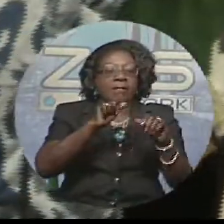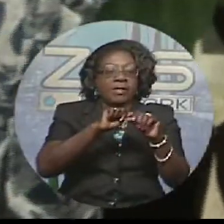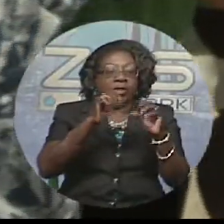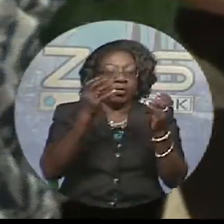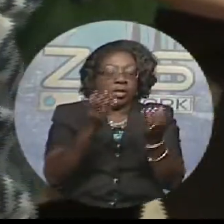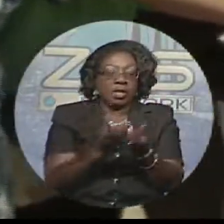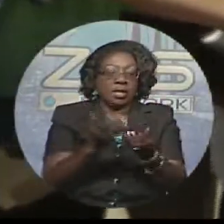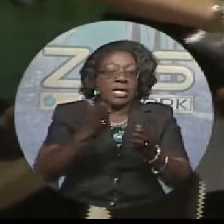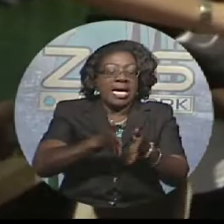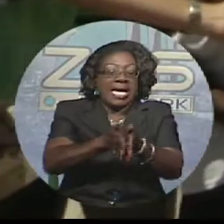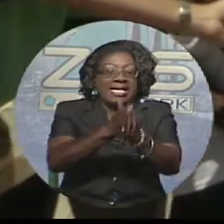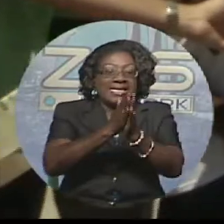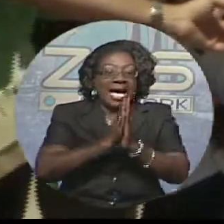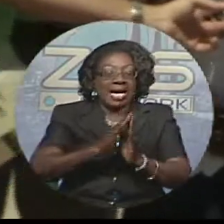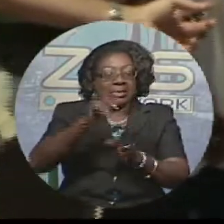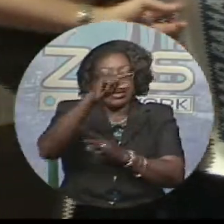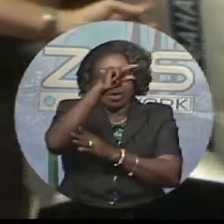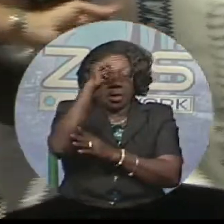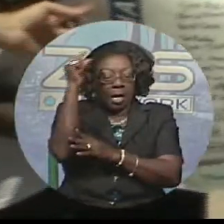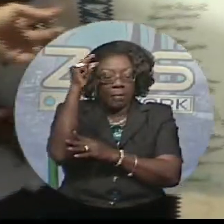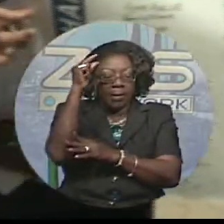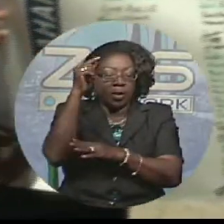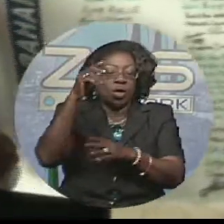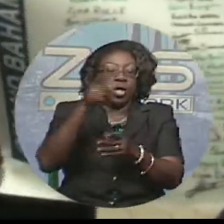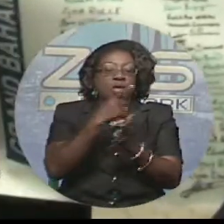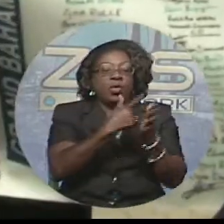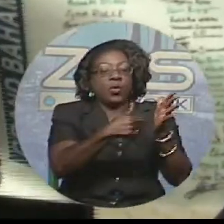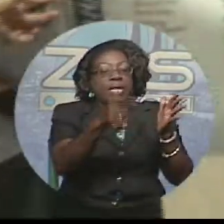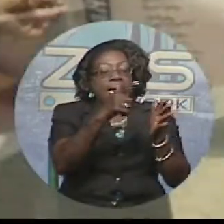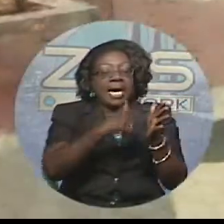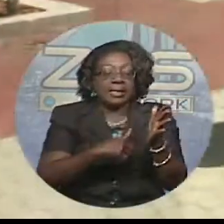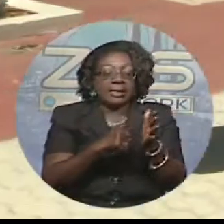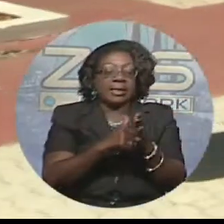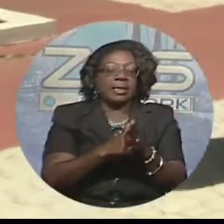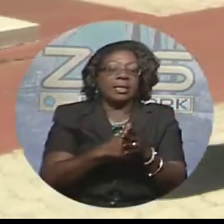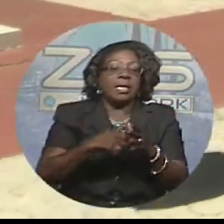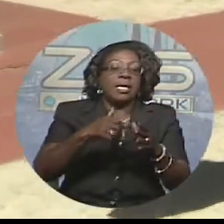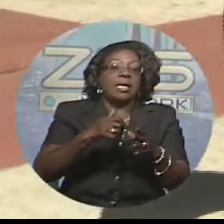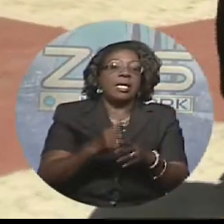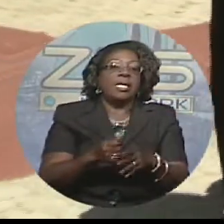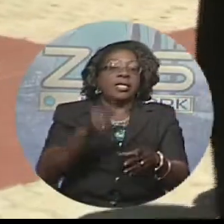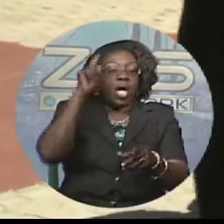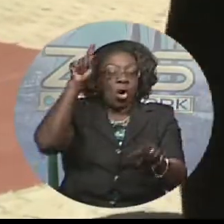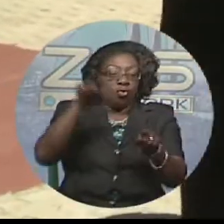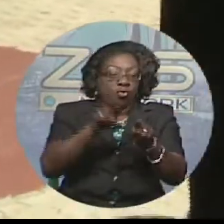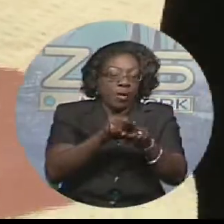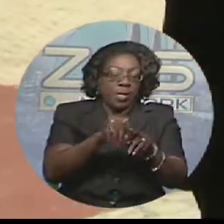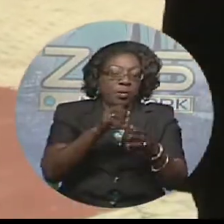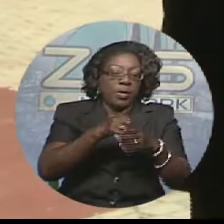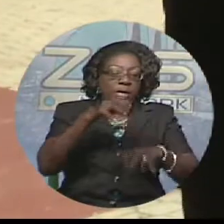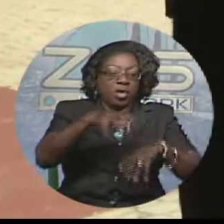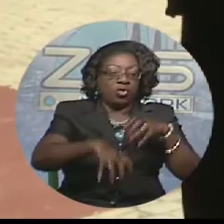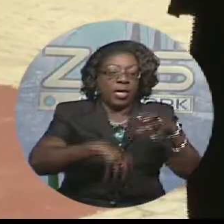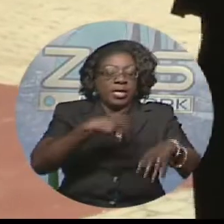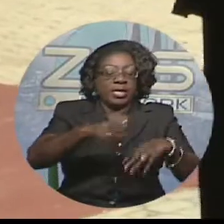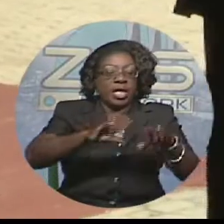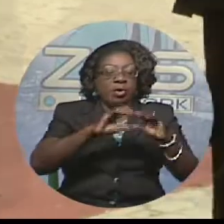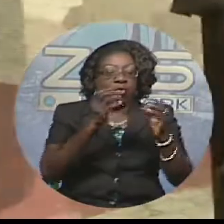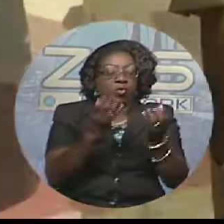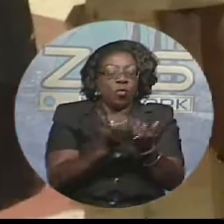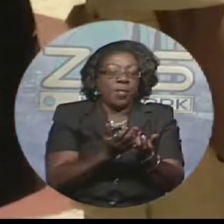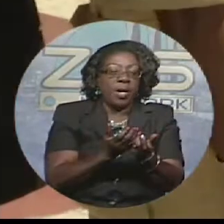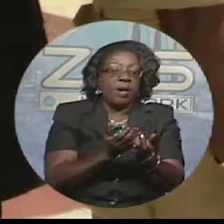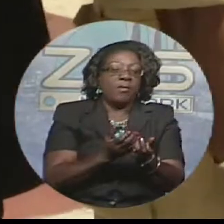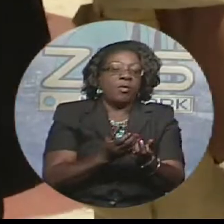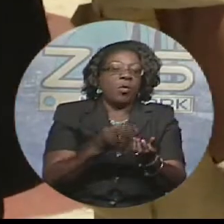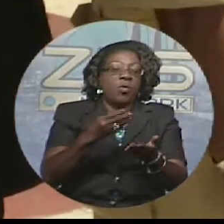on the government to cancel its current agreement with the Billingham Dredging Corporation as it relates to the royalties on aragonite, or